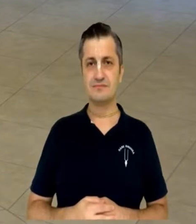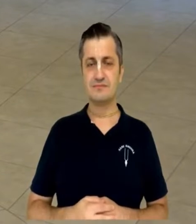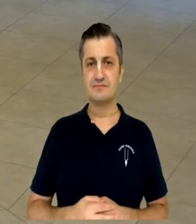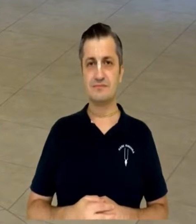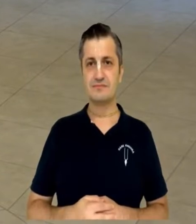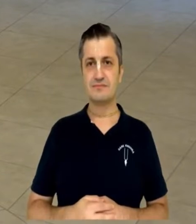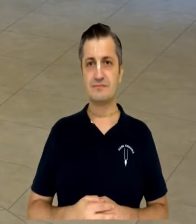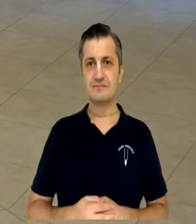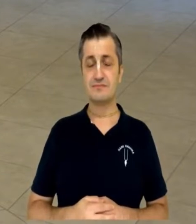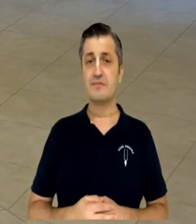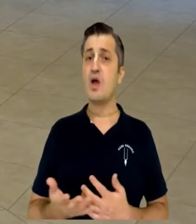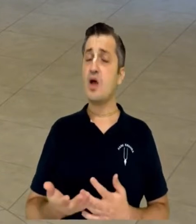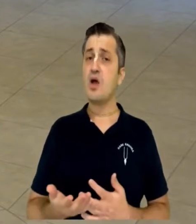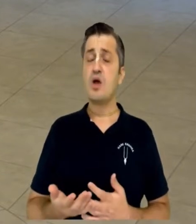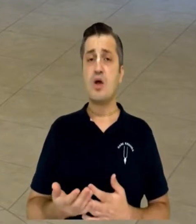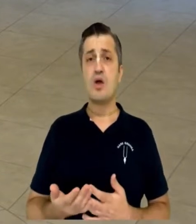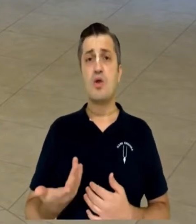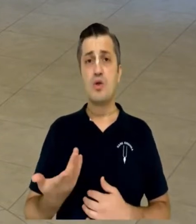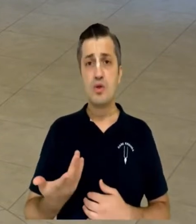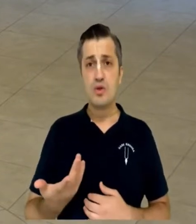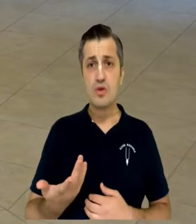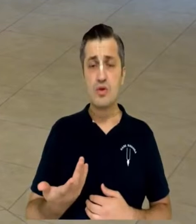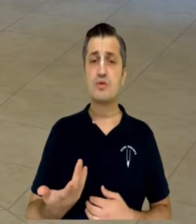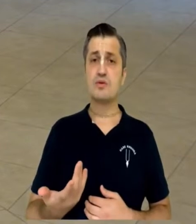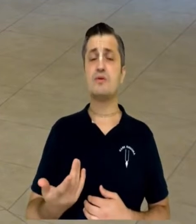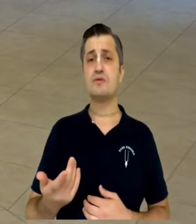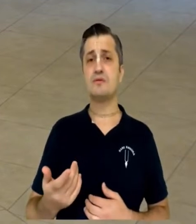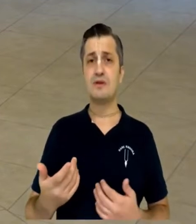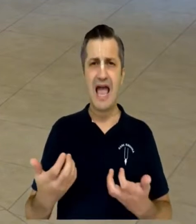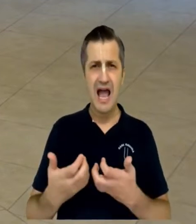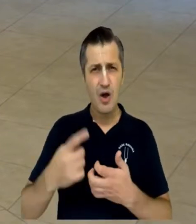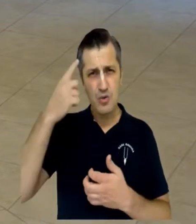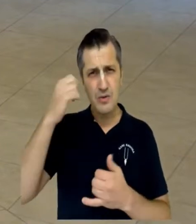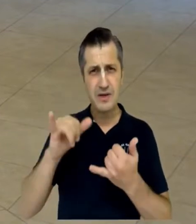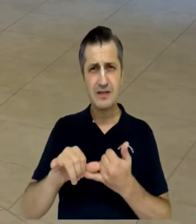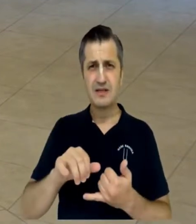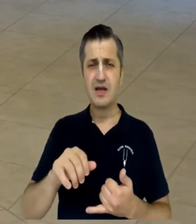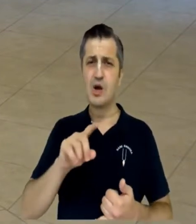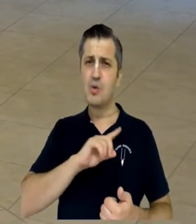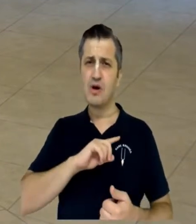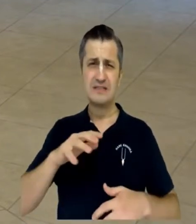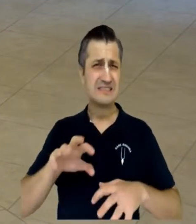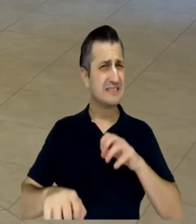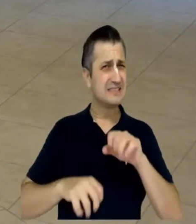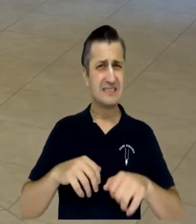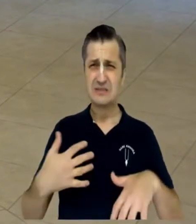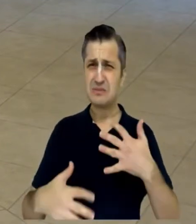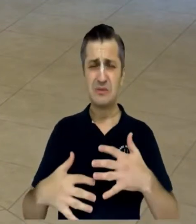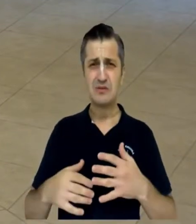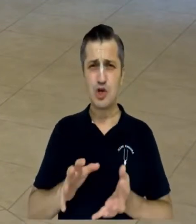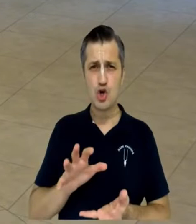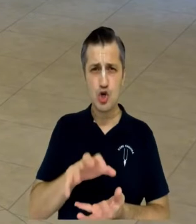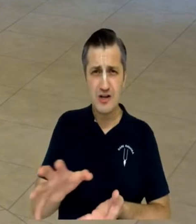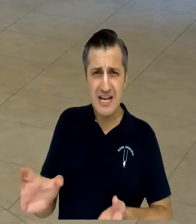was winning. So then he remembered Krishna, and he started praying to Krishna. Very nice. Thank you so much. Very nice explanation. Yeah, exactly. It's kind of like when